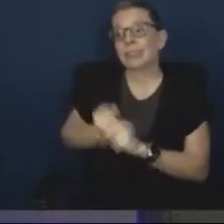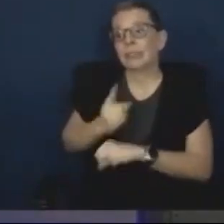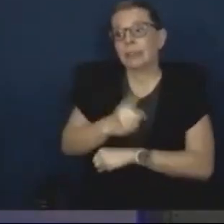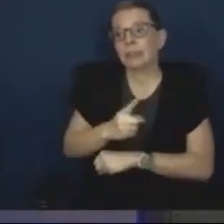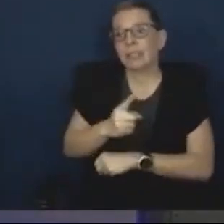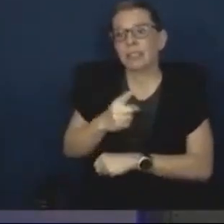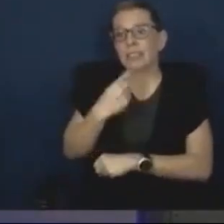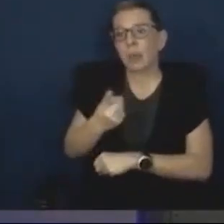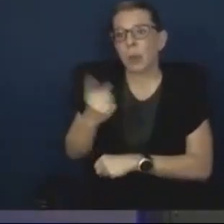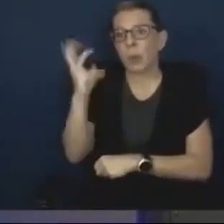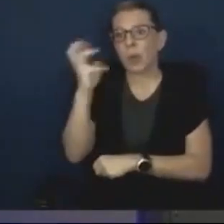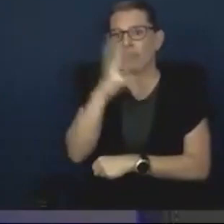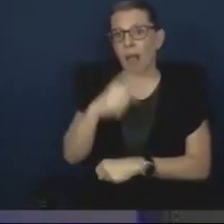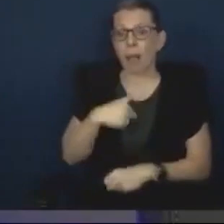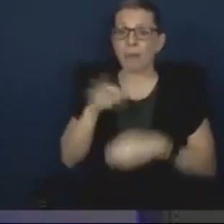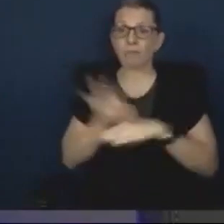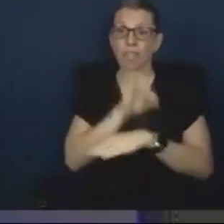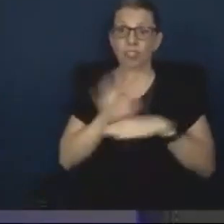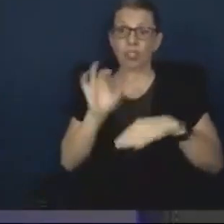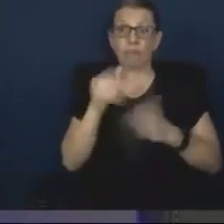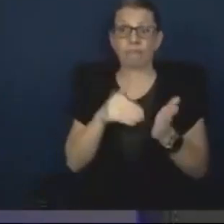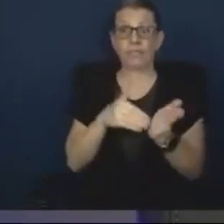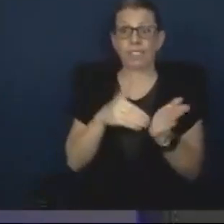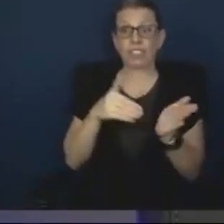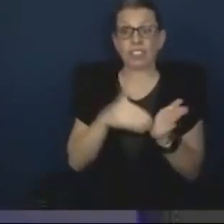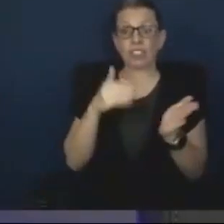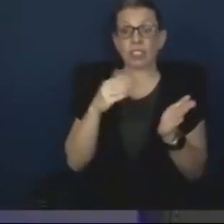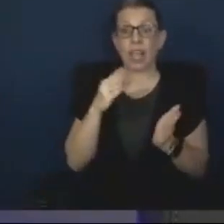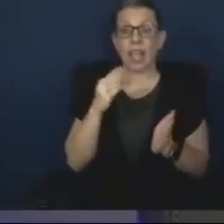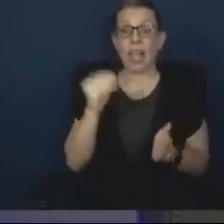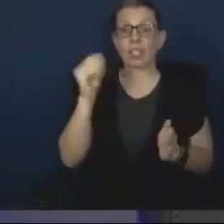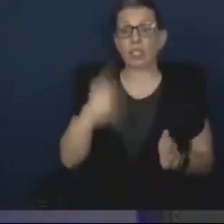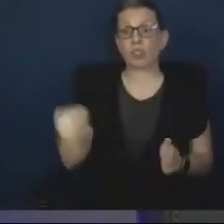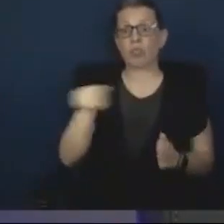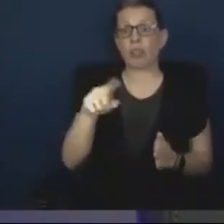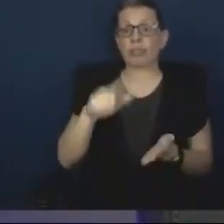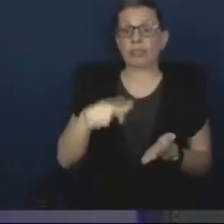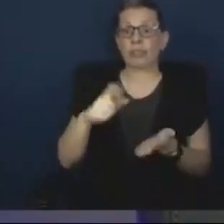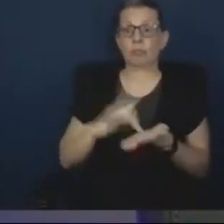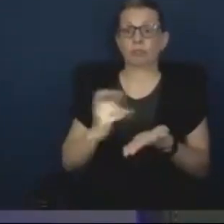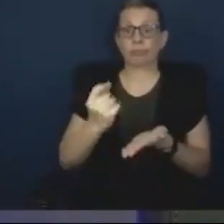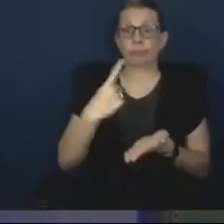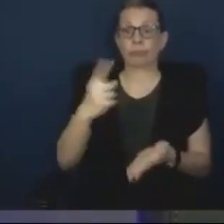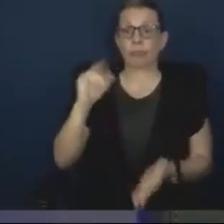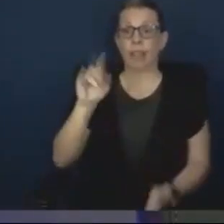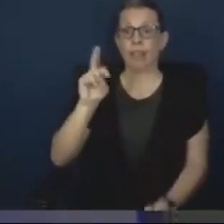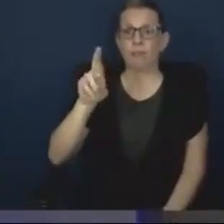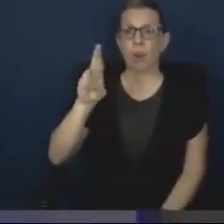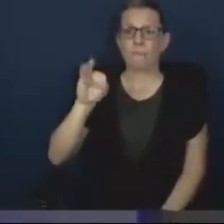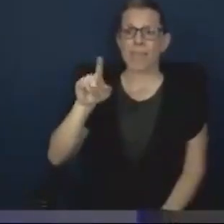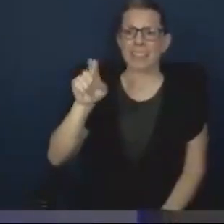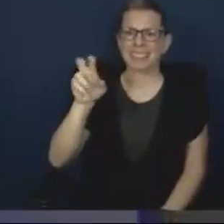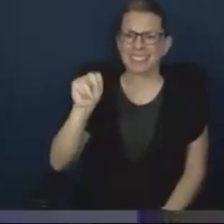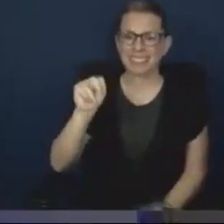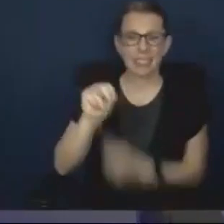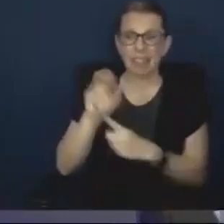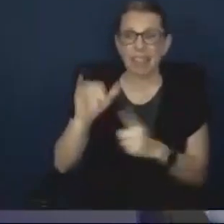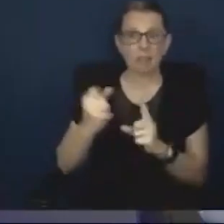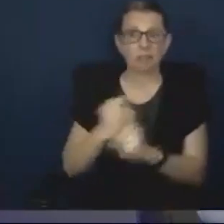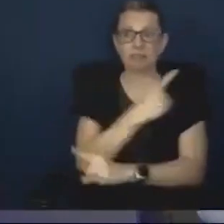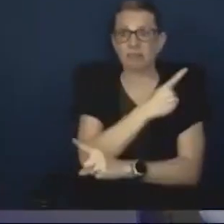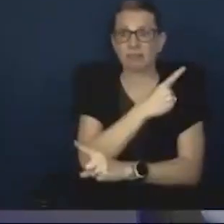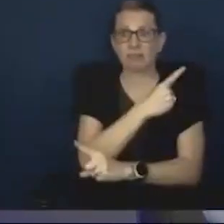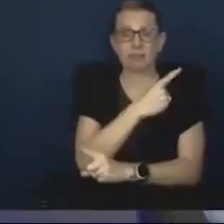functional physician, and mm-hmm. you all just need to take ivermectin. You see, that's not real science. That's off the rail. But when you have all the